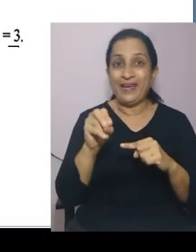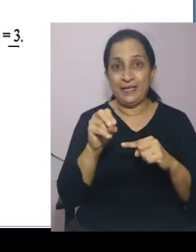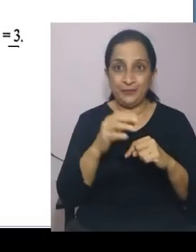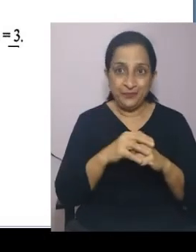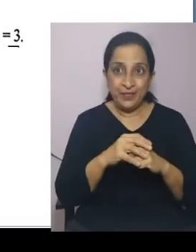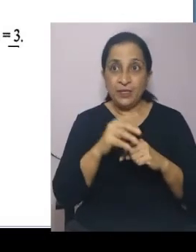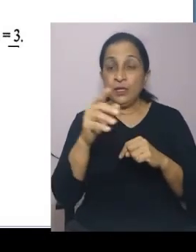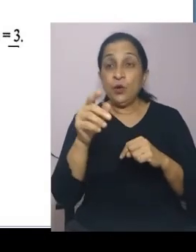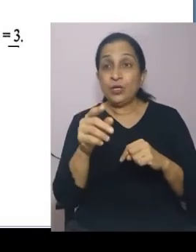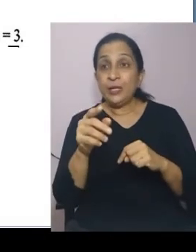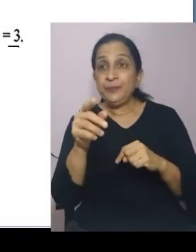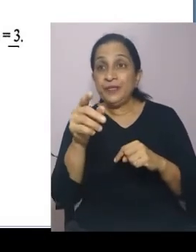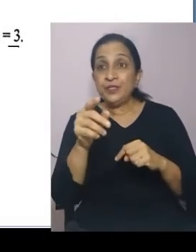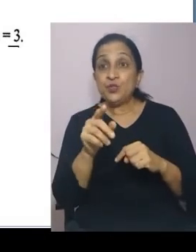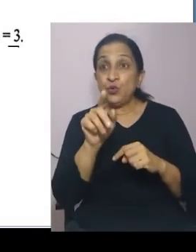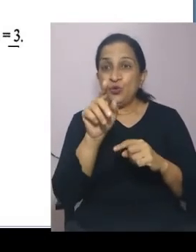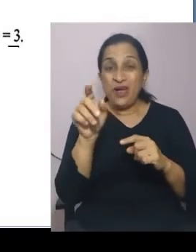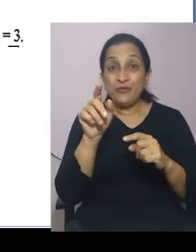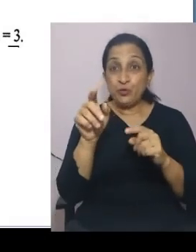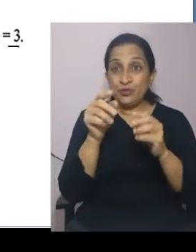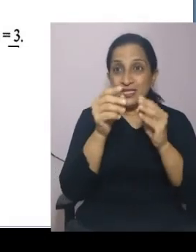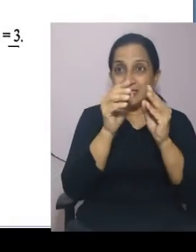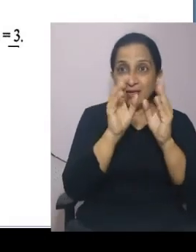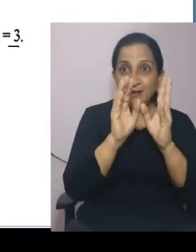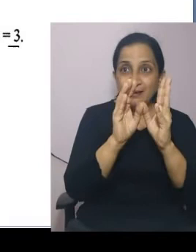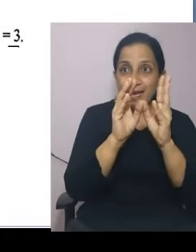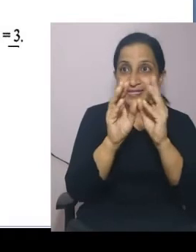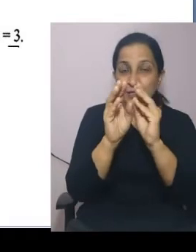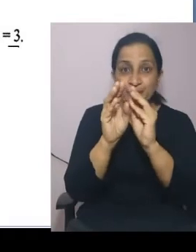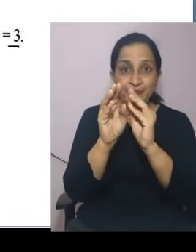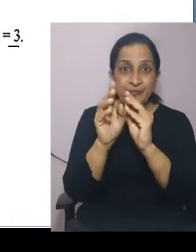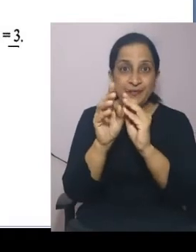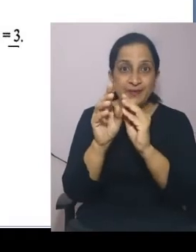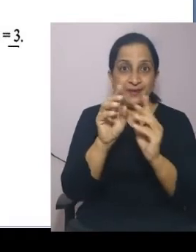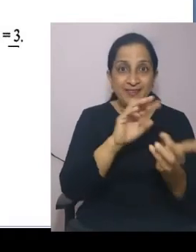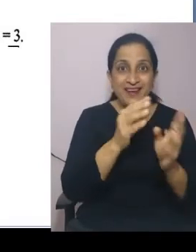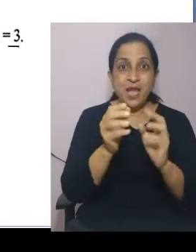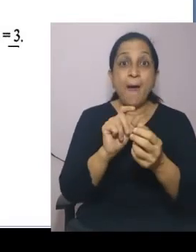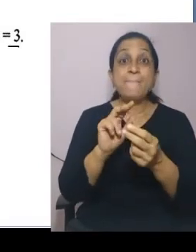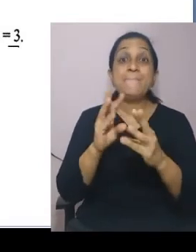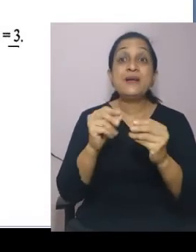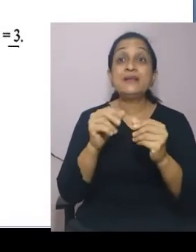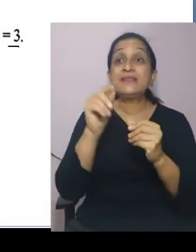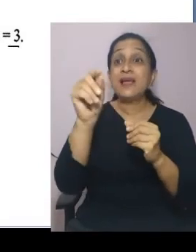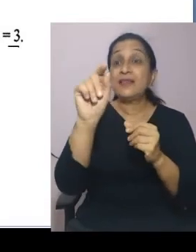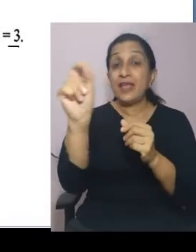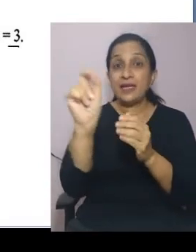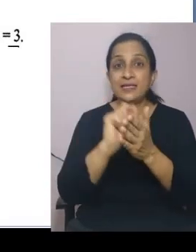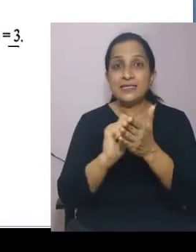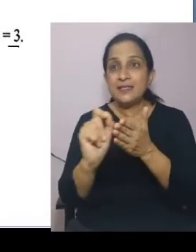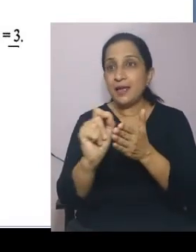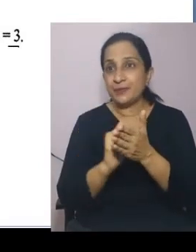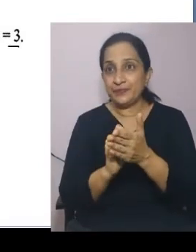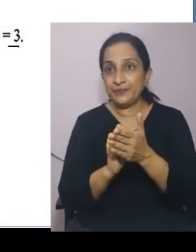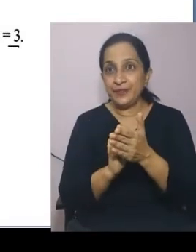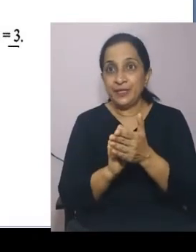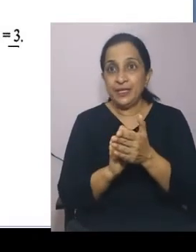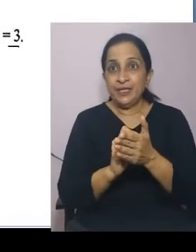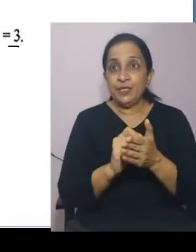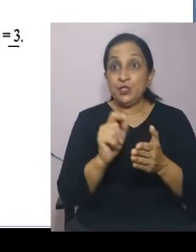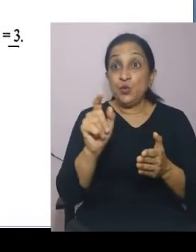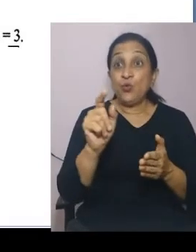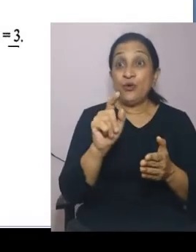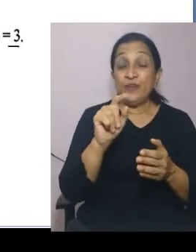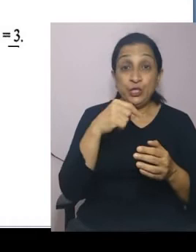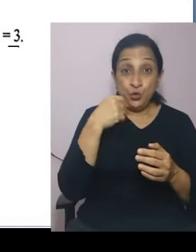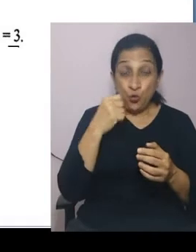0 minus plus 3 will become 0 minus 3. Then alternately it becomes minus plus, that you must remember. So next it will be